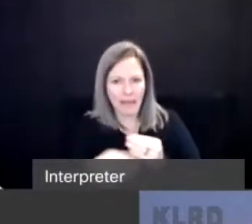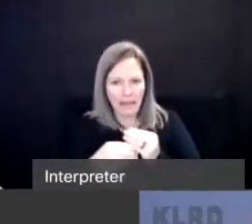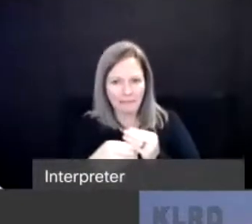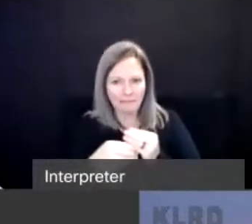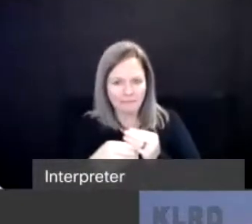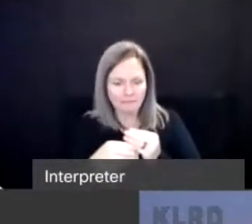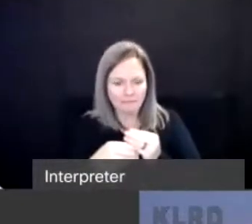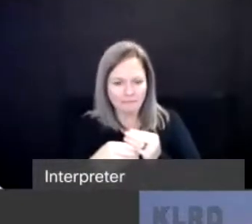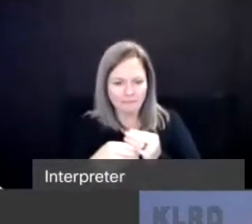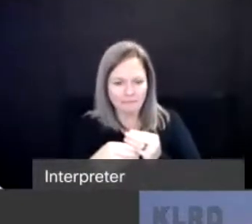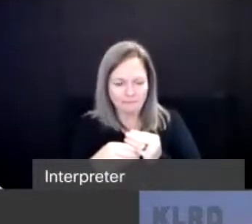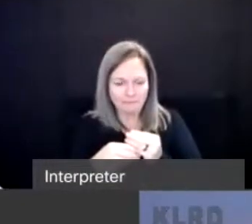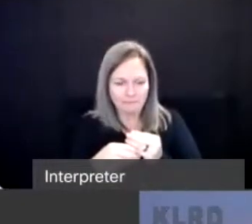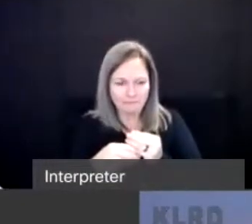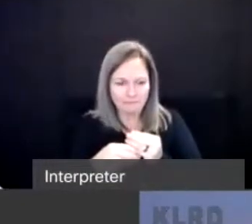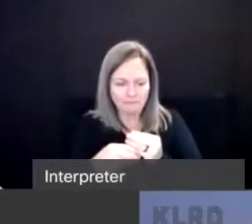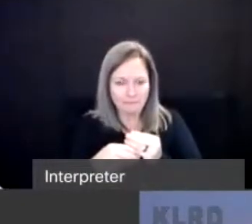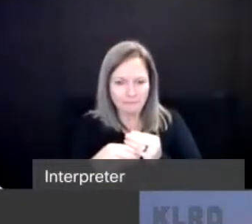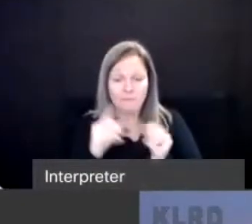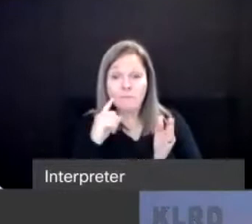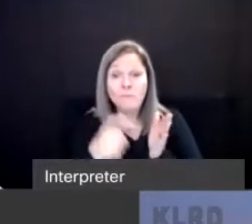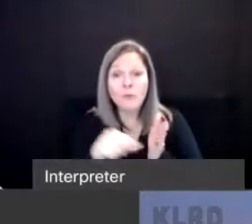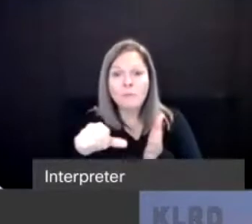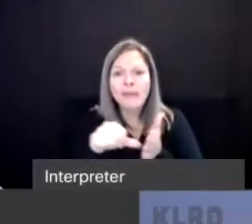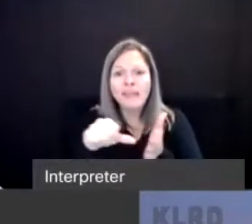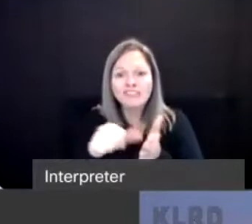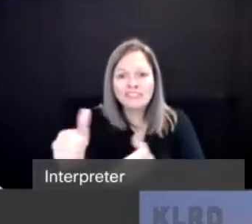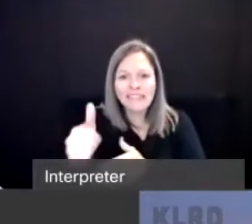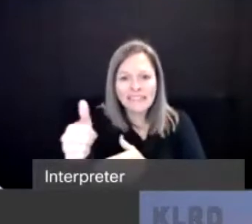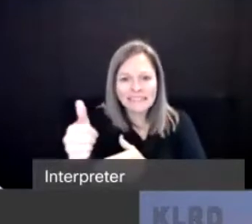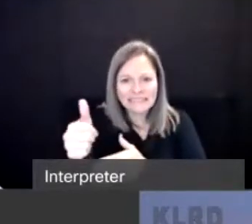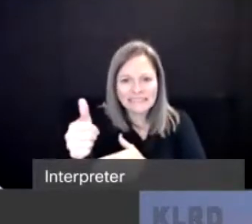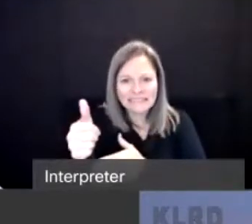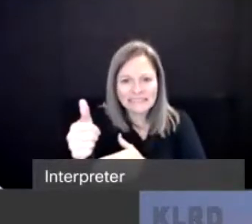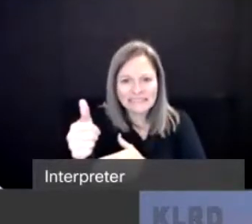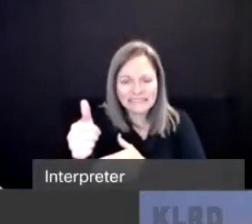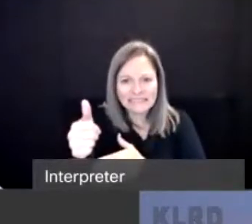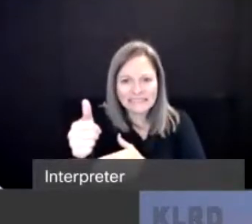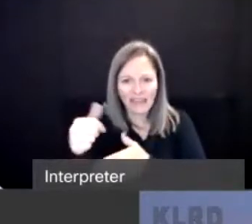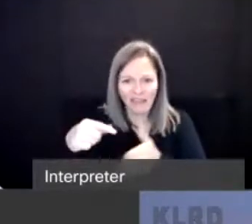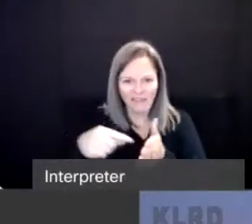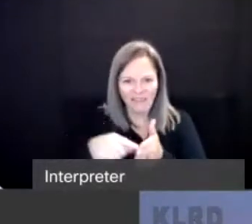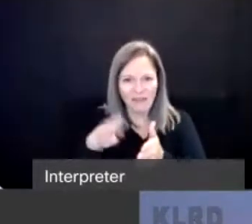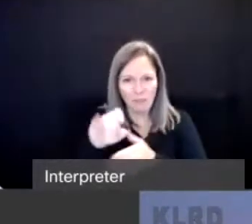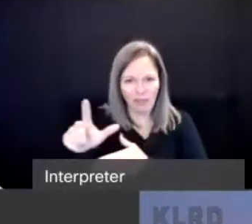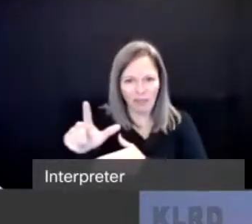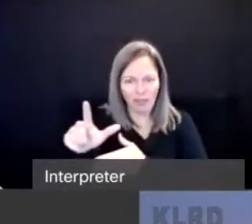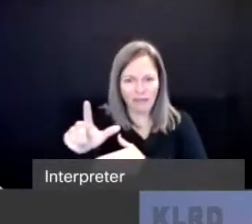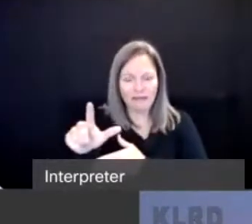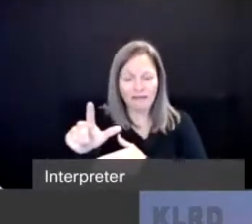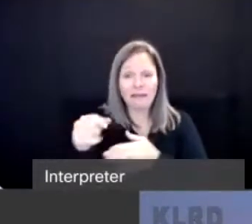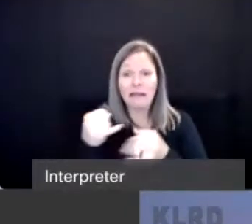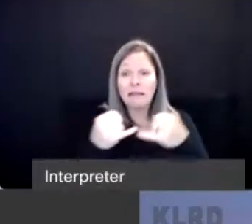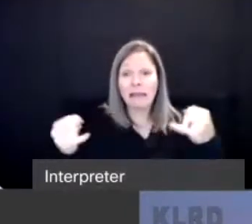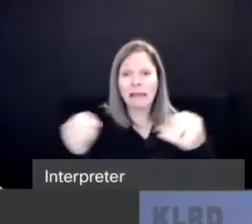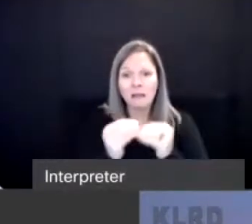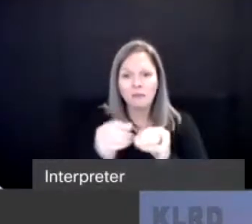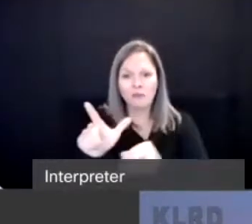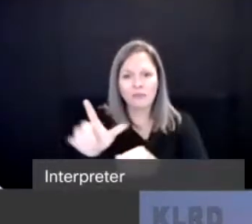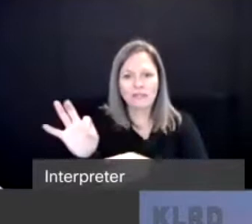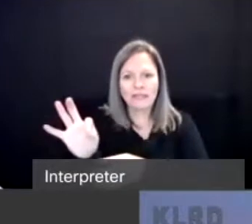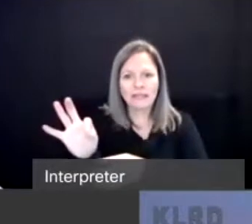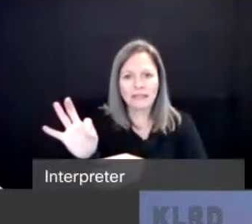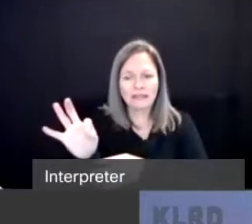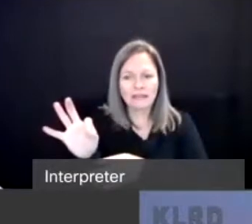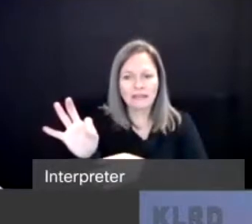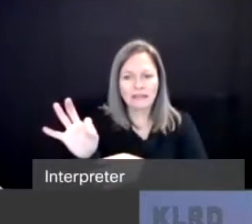we look on page 10 of this bill, line 29, it says,